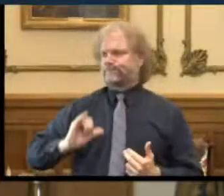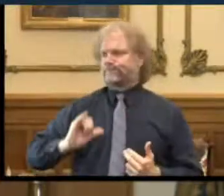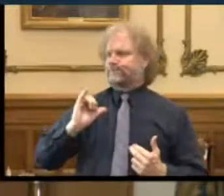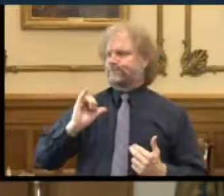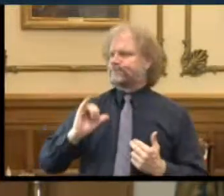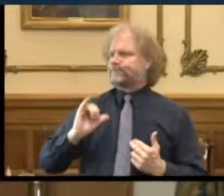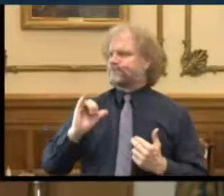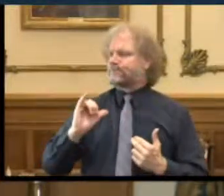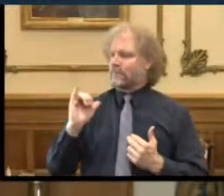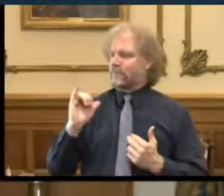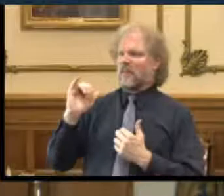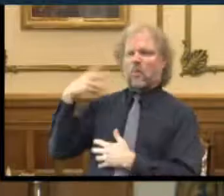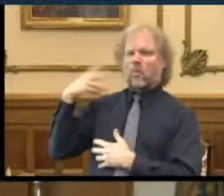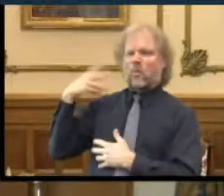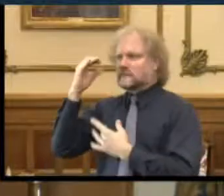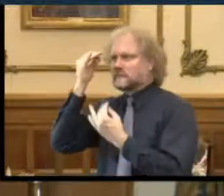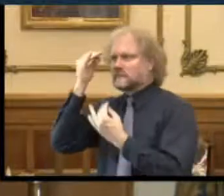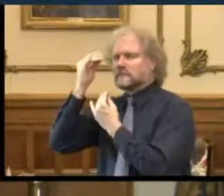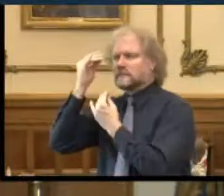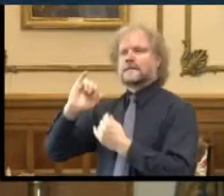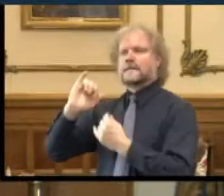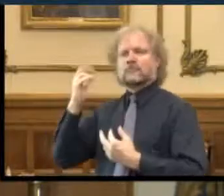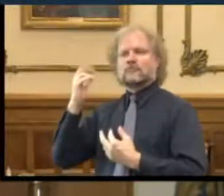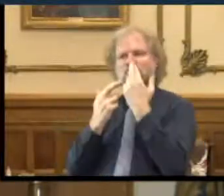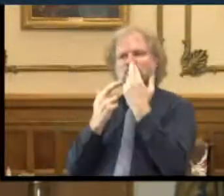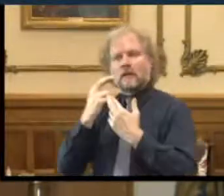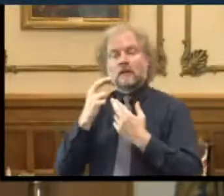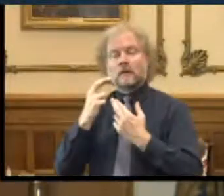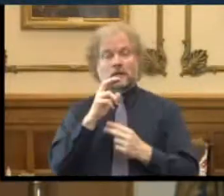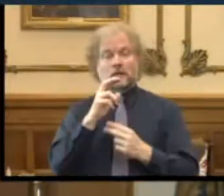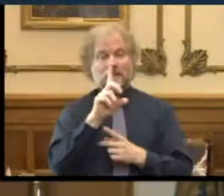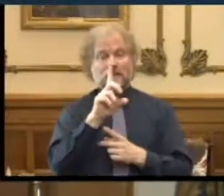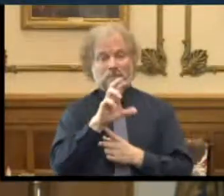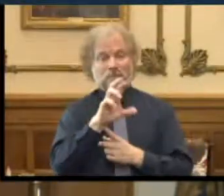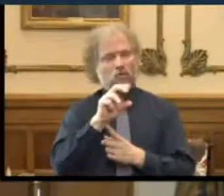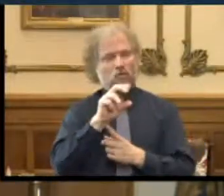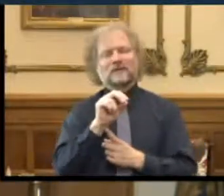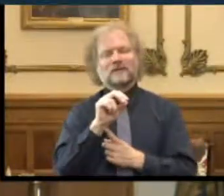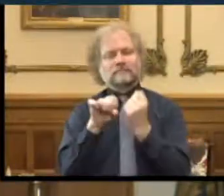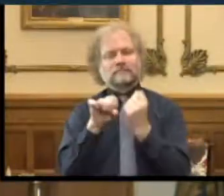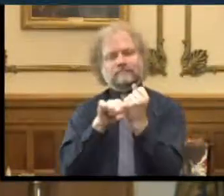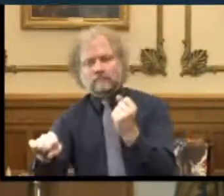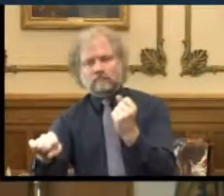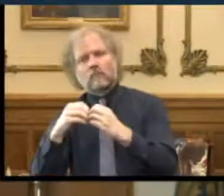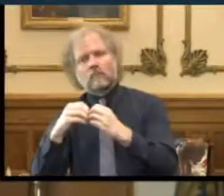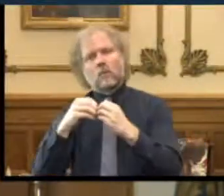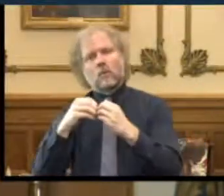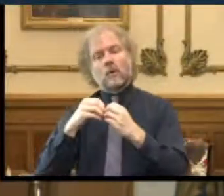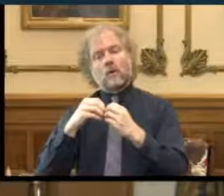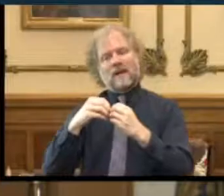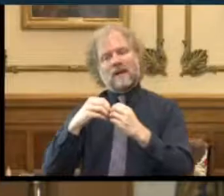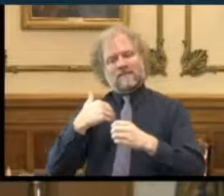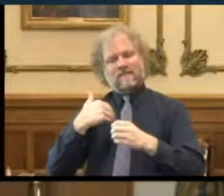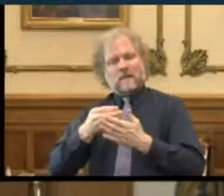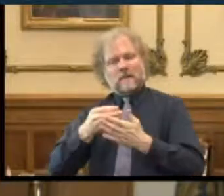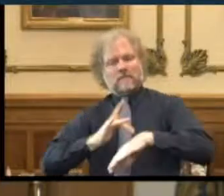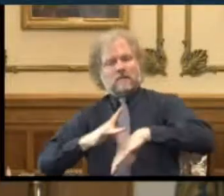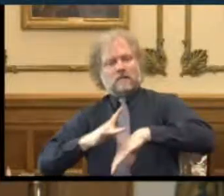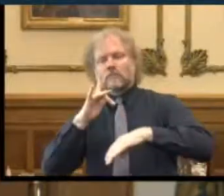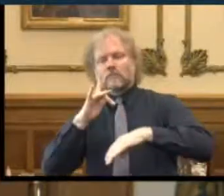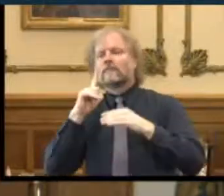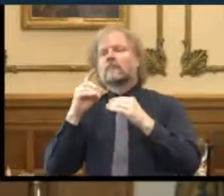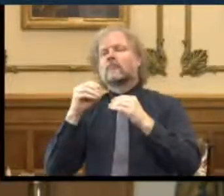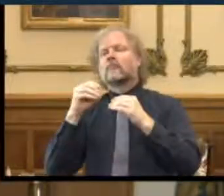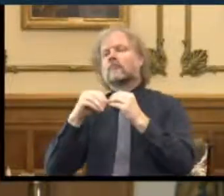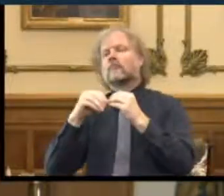being considered out in Washington, is that extending that date and being able to use this money for a longer period of time is going to help both states